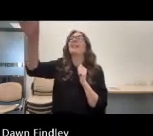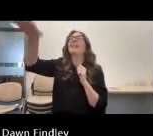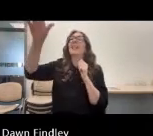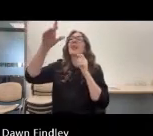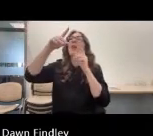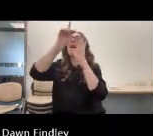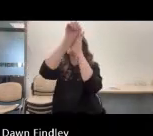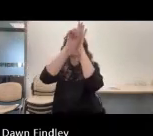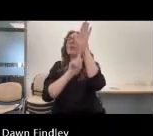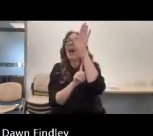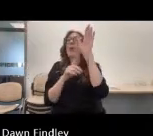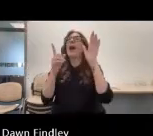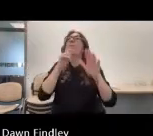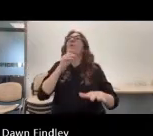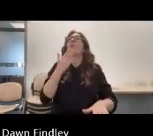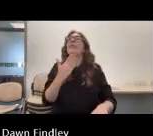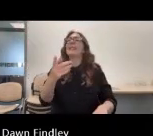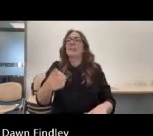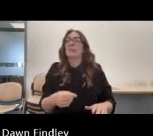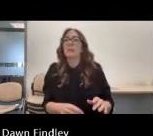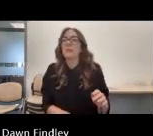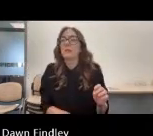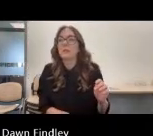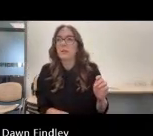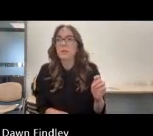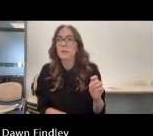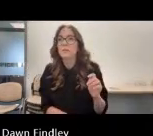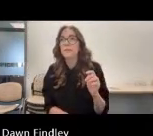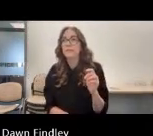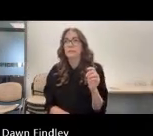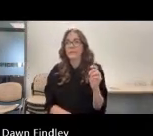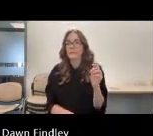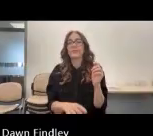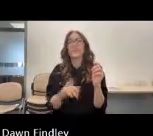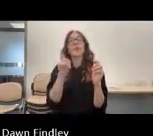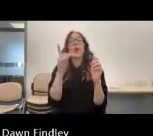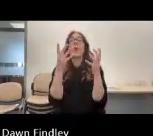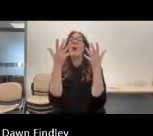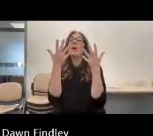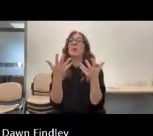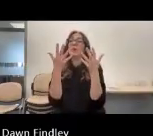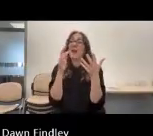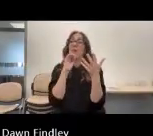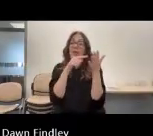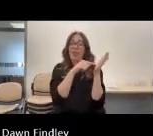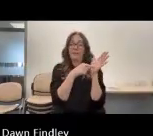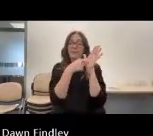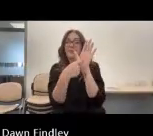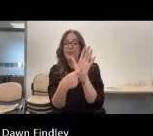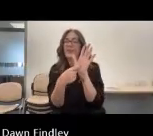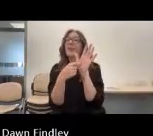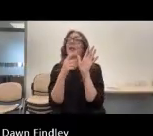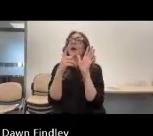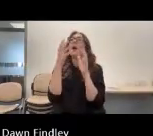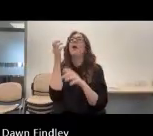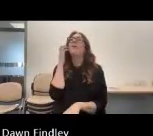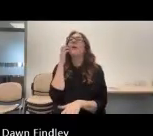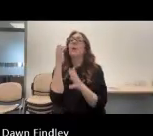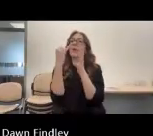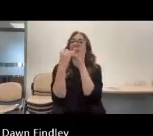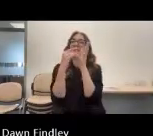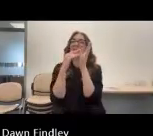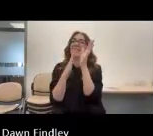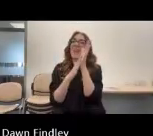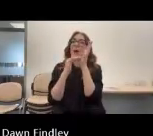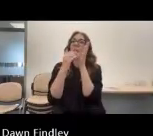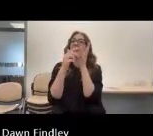cases. So although today I will be demonstrating on a Samsung phone, I will